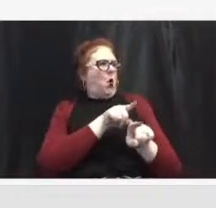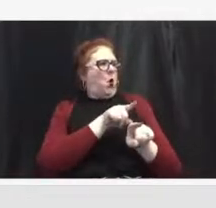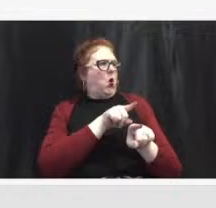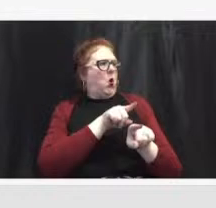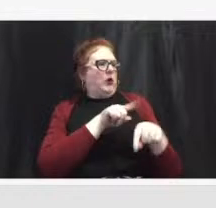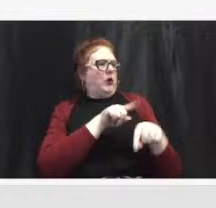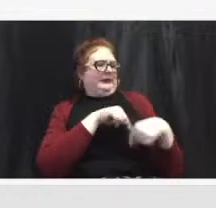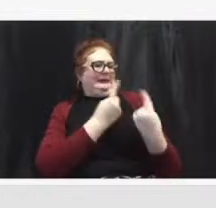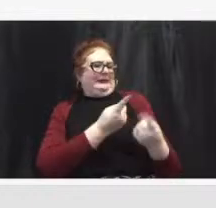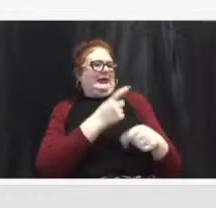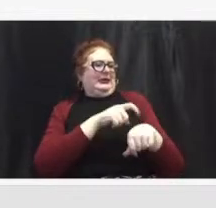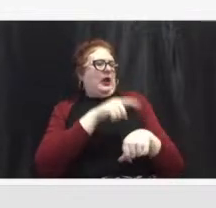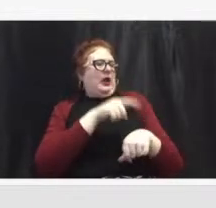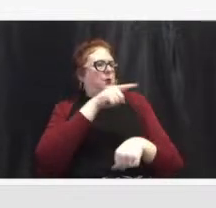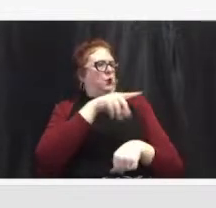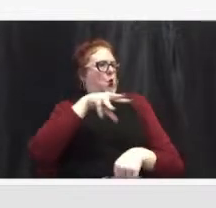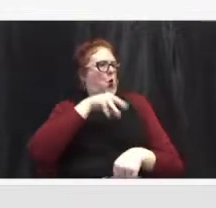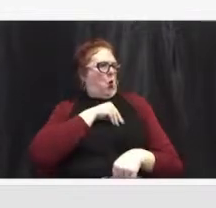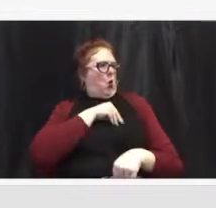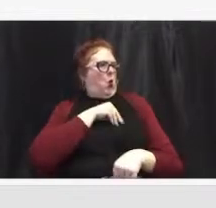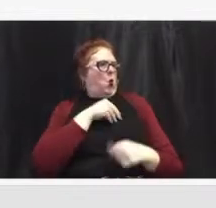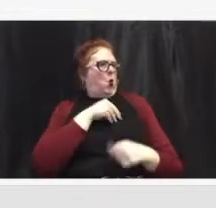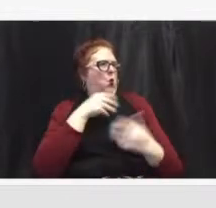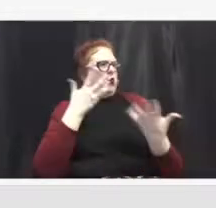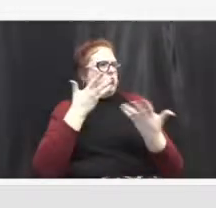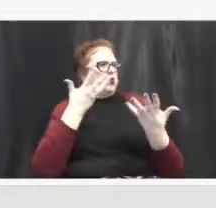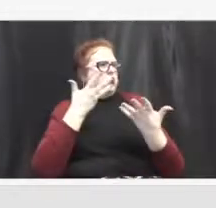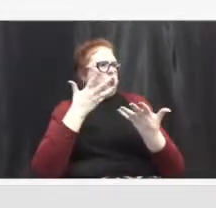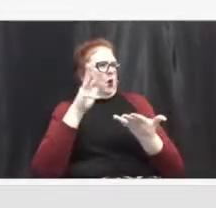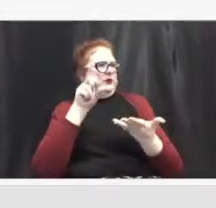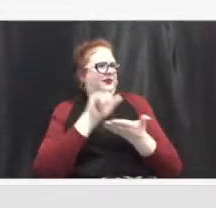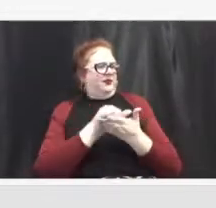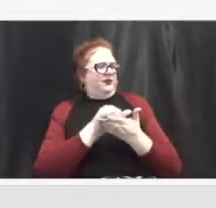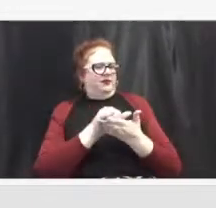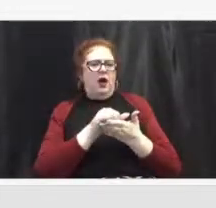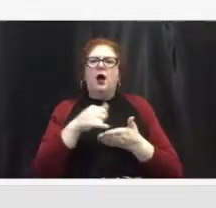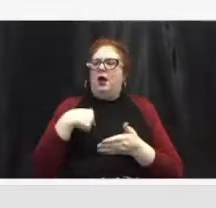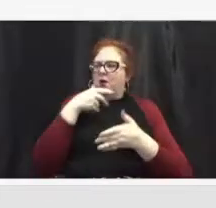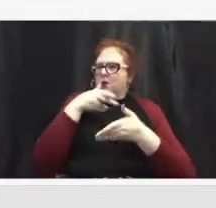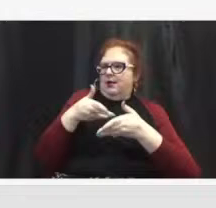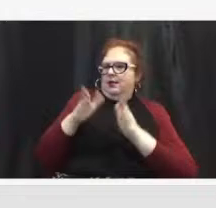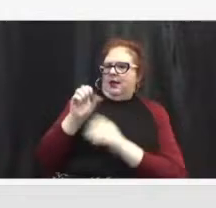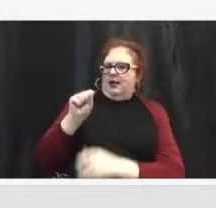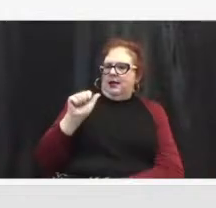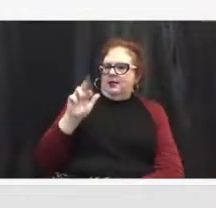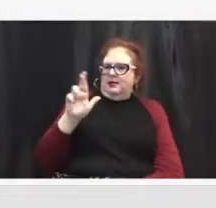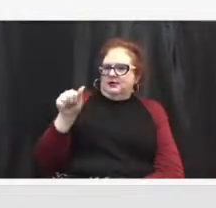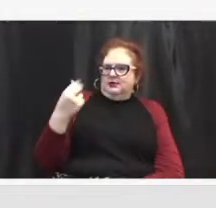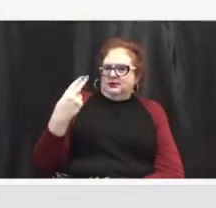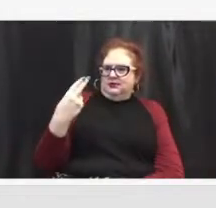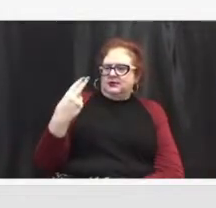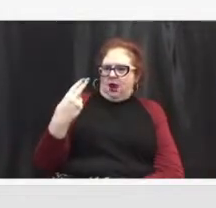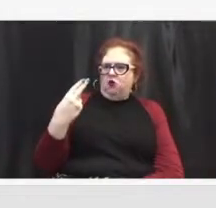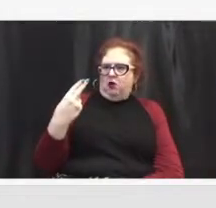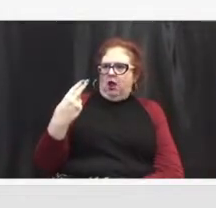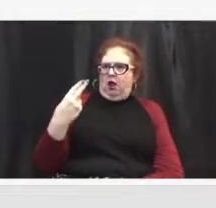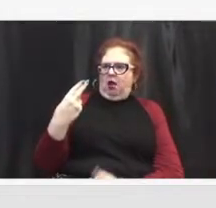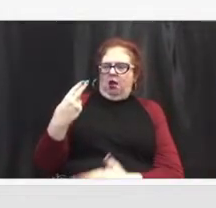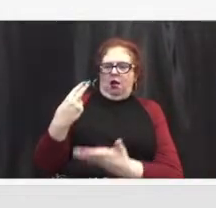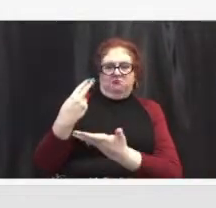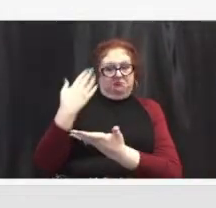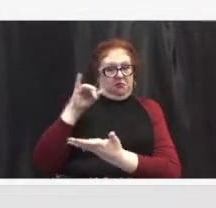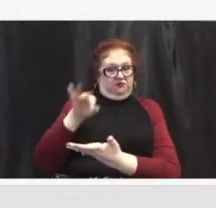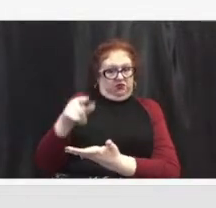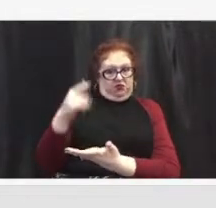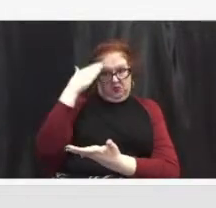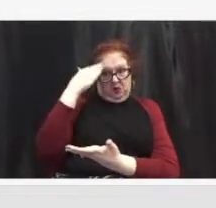owned it. What was that due to? I'm going to defer that to Sarah. I'm not sure if she's aware of that police report or